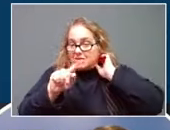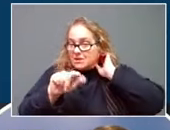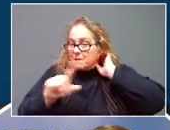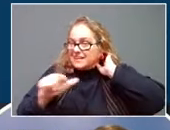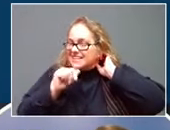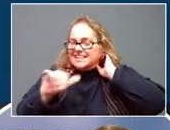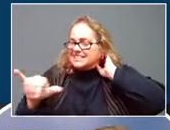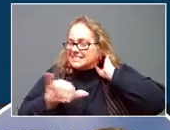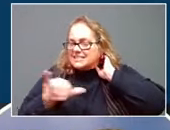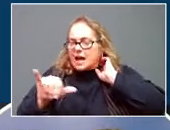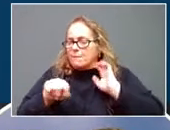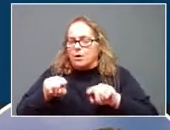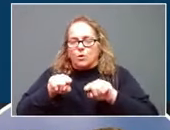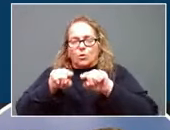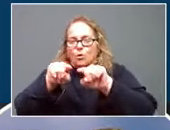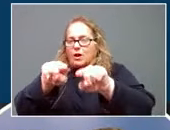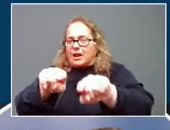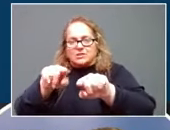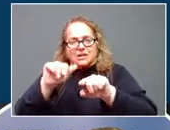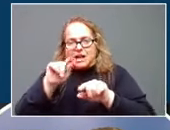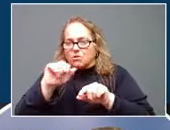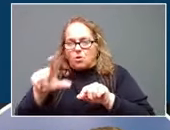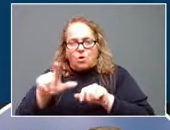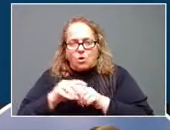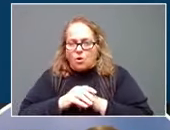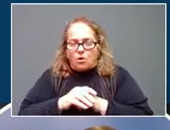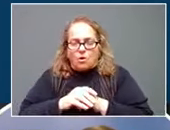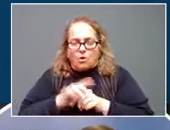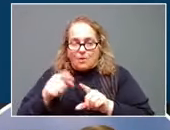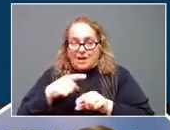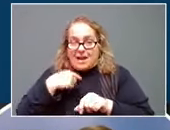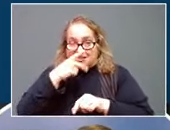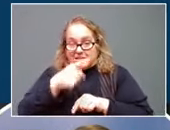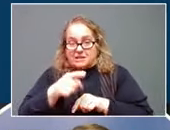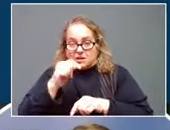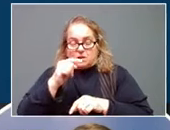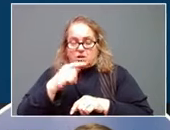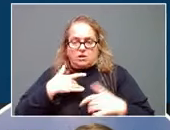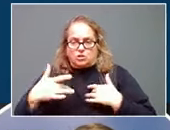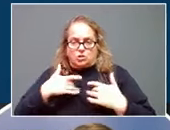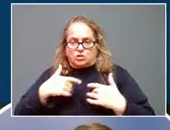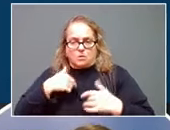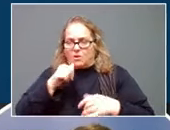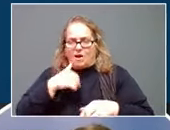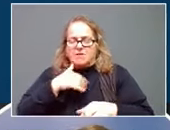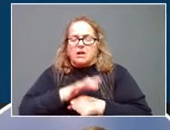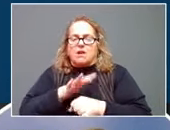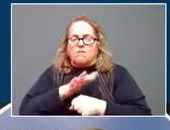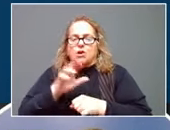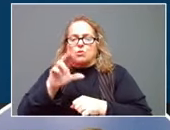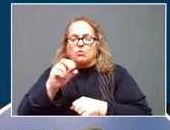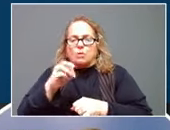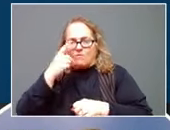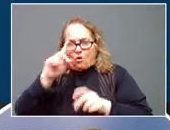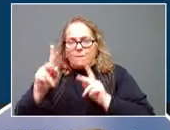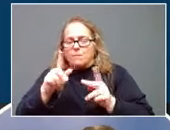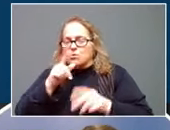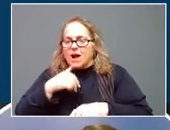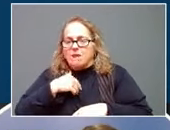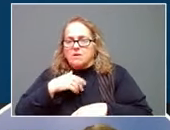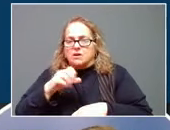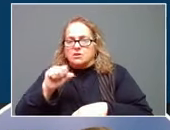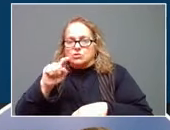correlation at all. When I see this, it worries me that we don't have enough room for people having strokes or heart attacks,